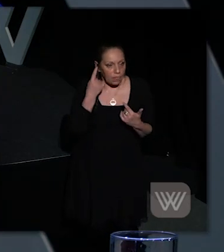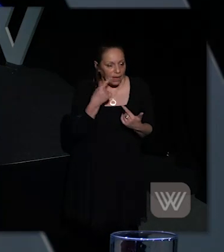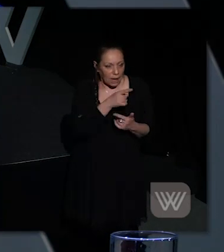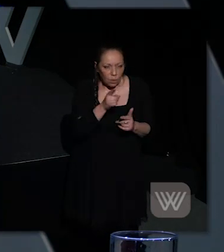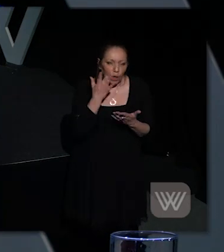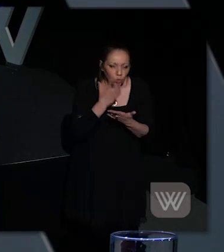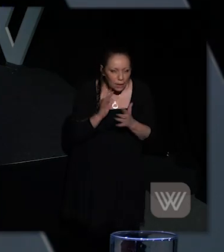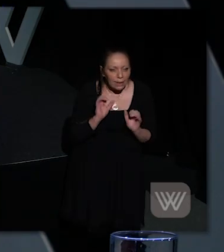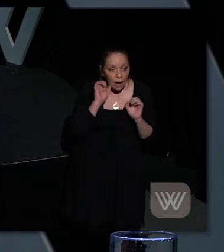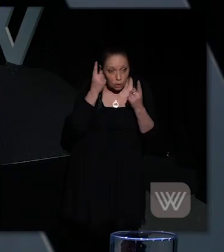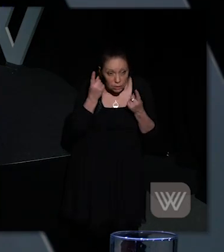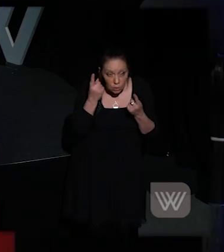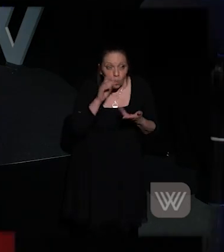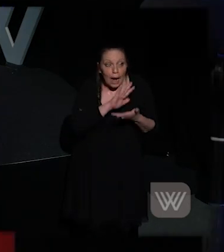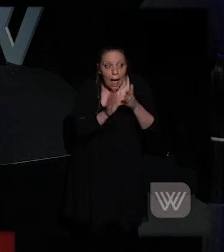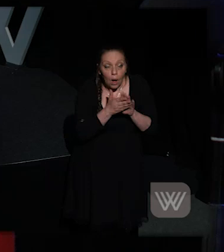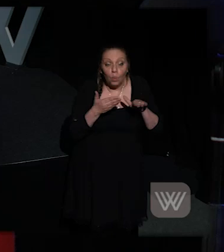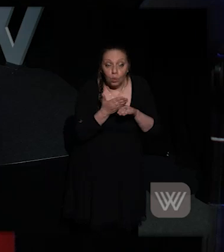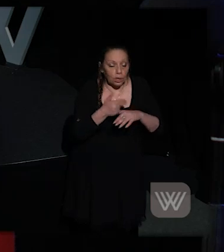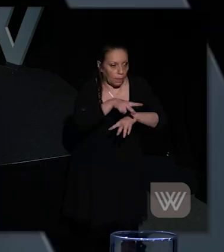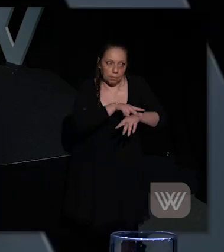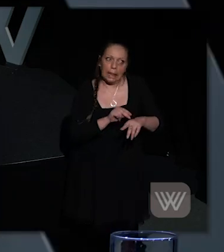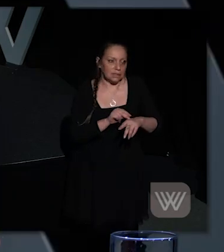really understood how those things were put together. Certainly the police